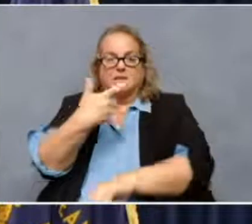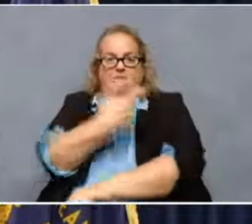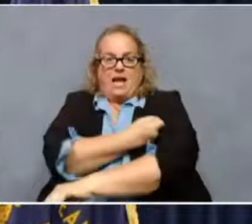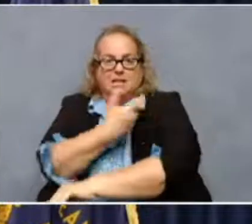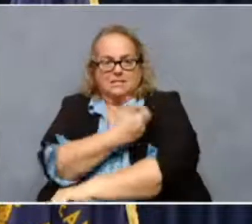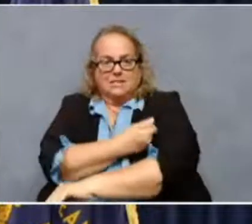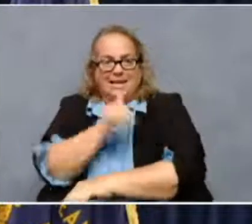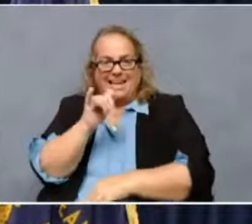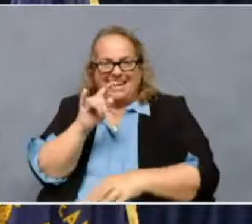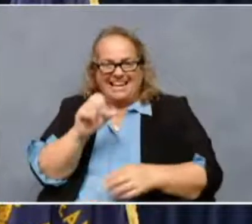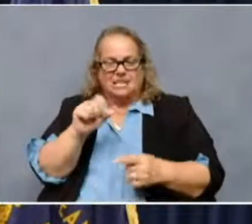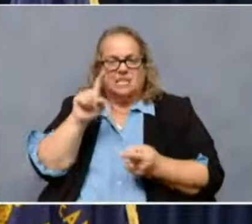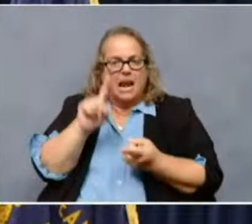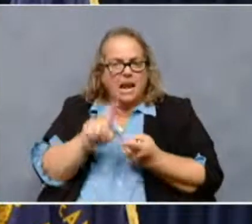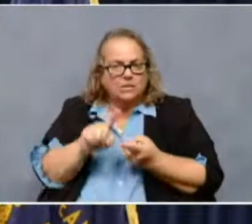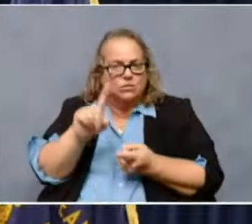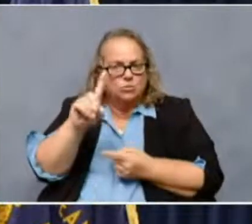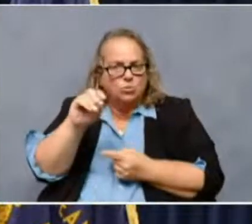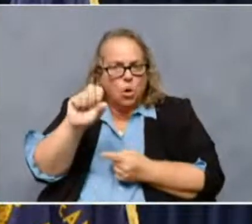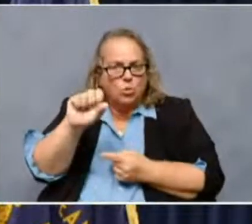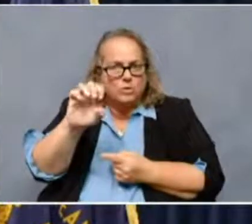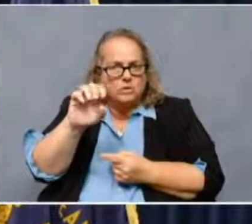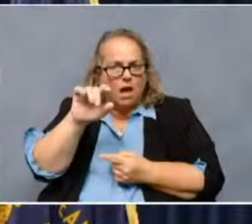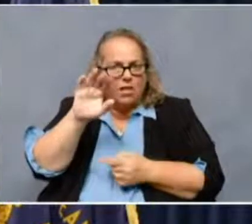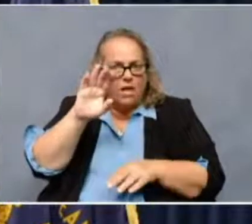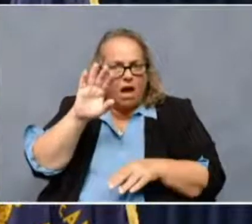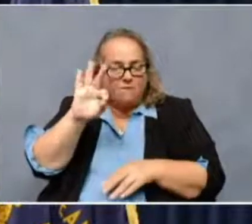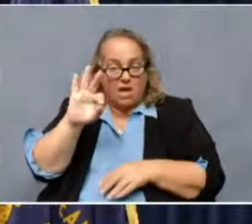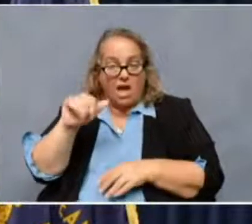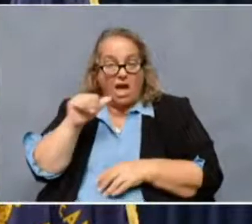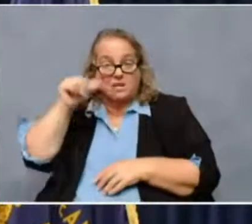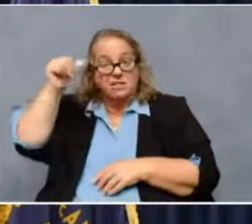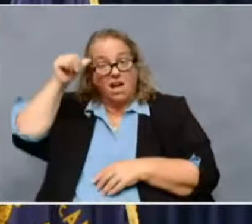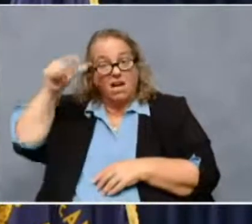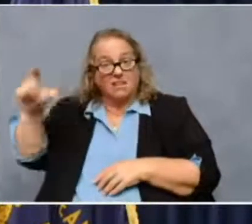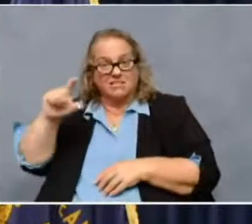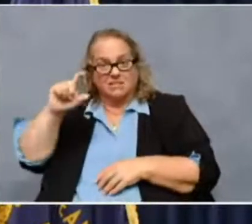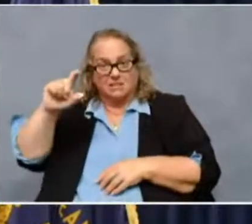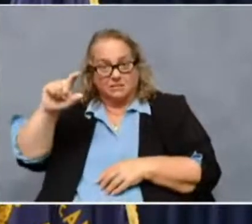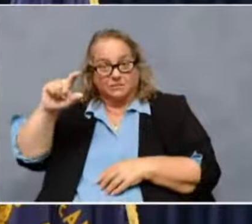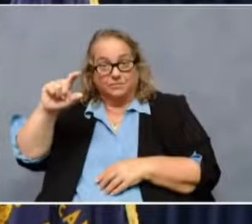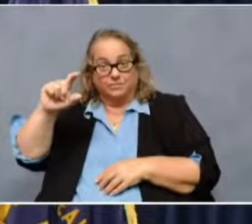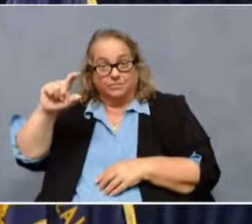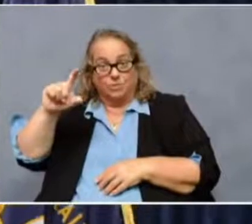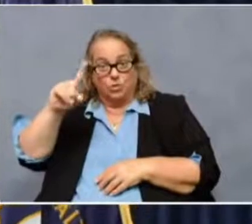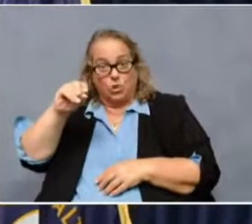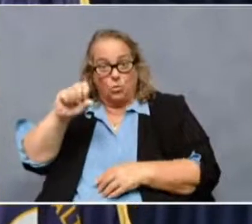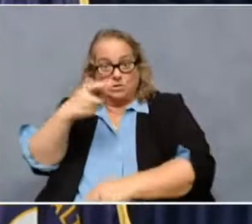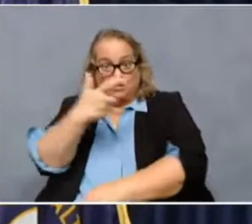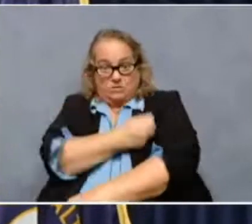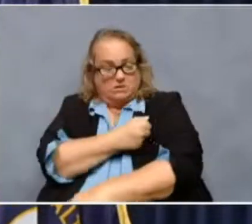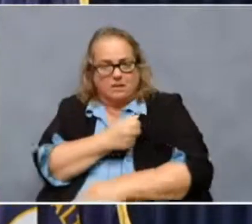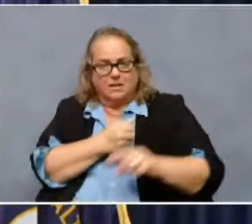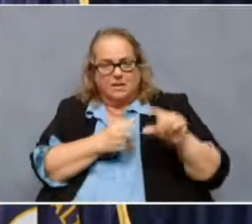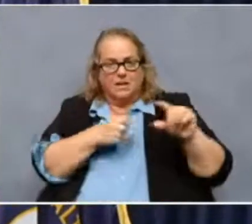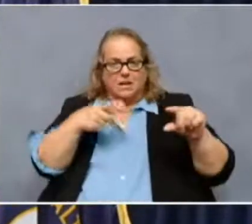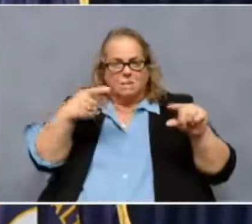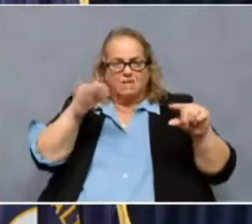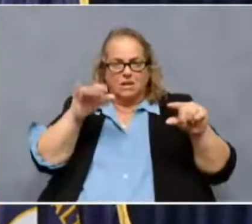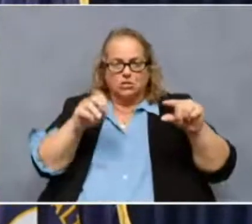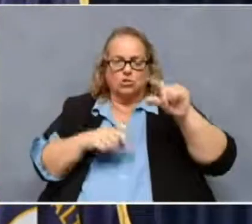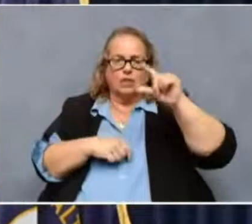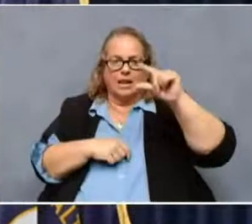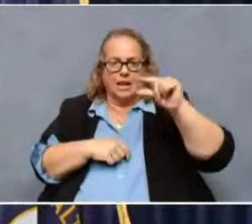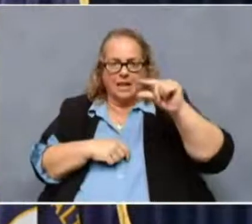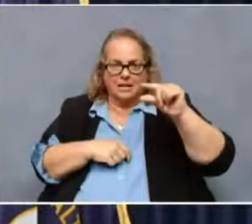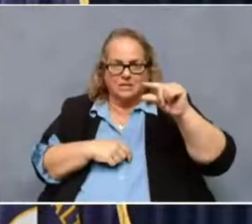of a dose than the adult vaccine. And there should be no reason that a child that age would end